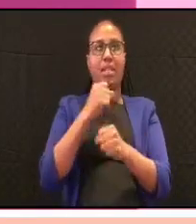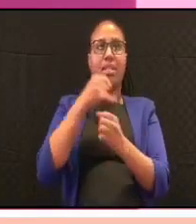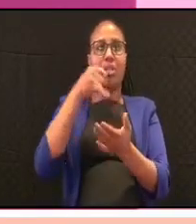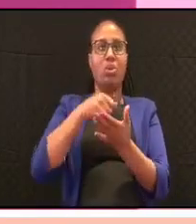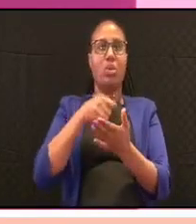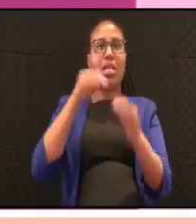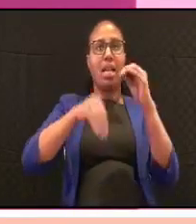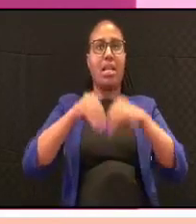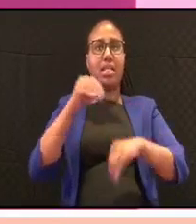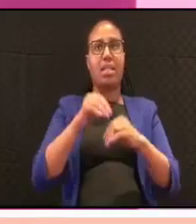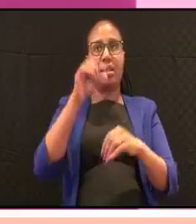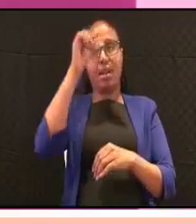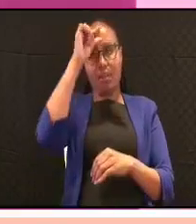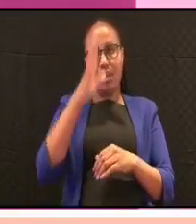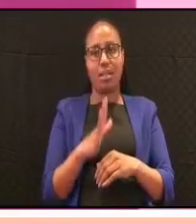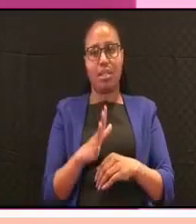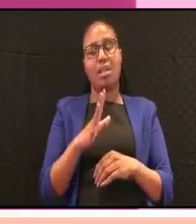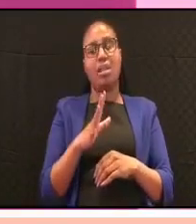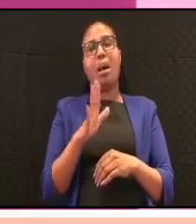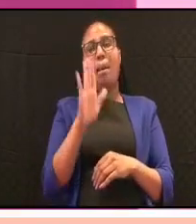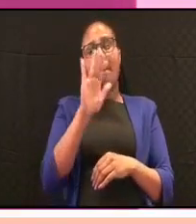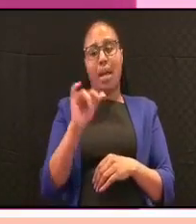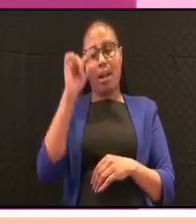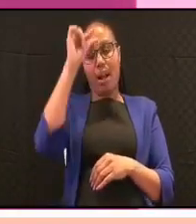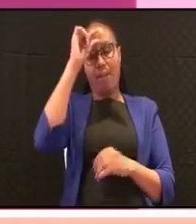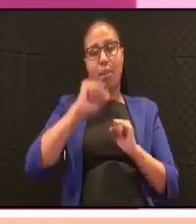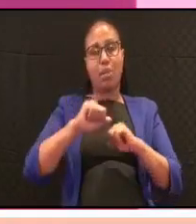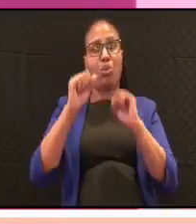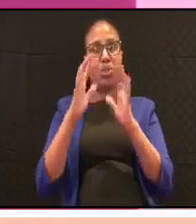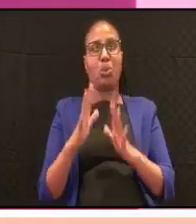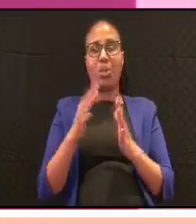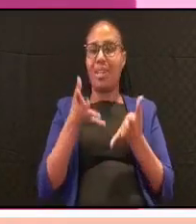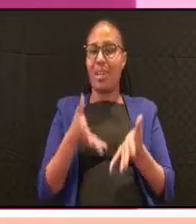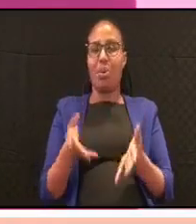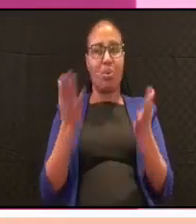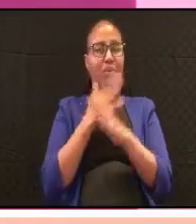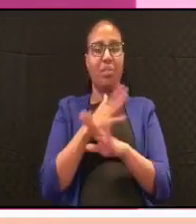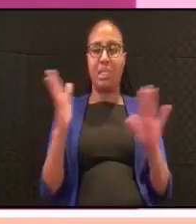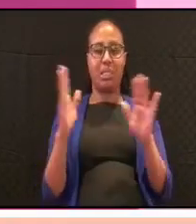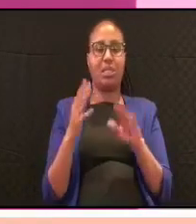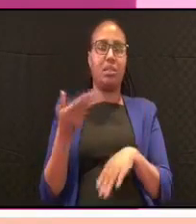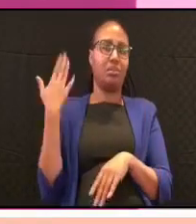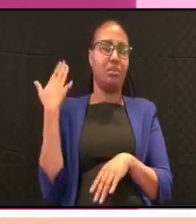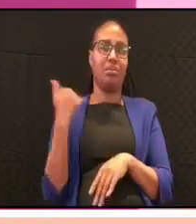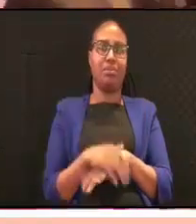elected governors, by national government officials, is a thing of the past.